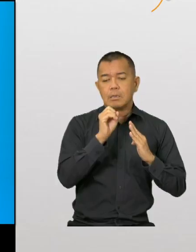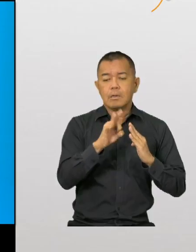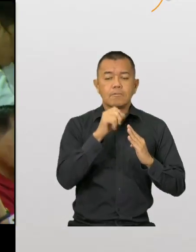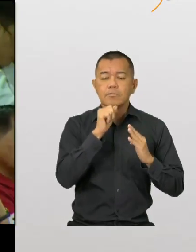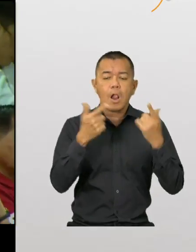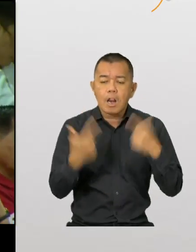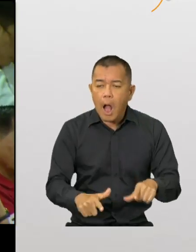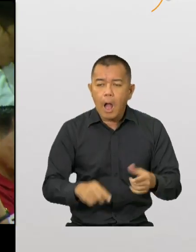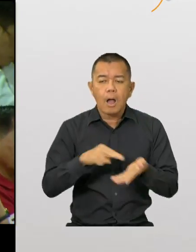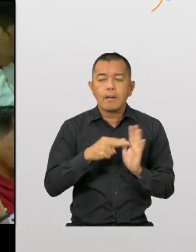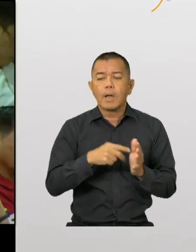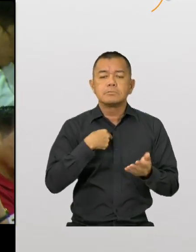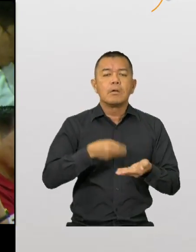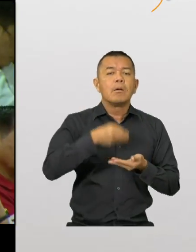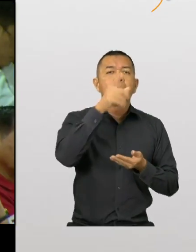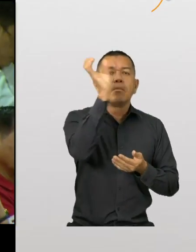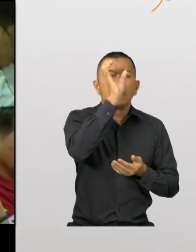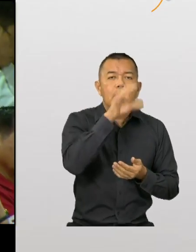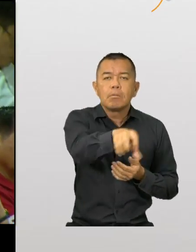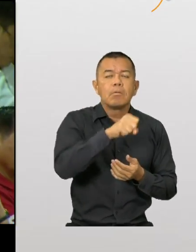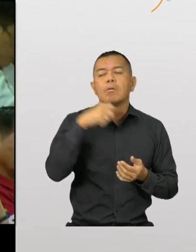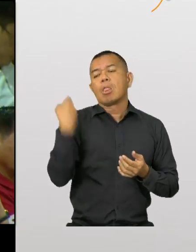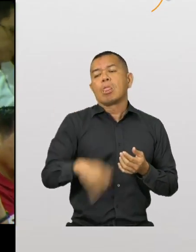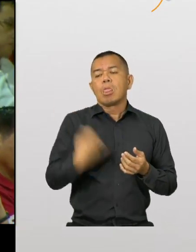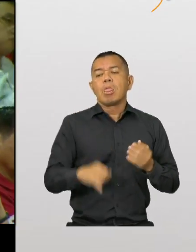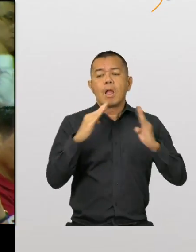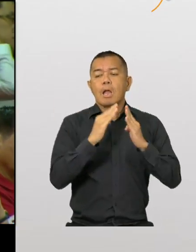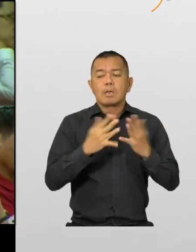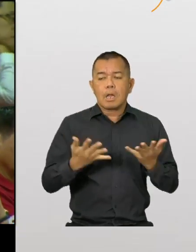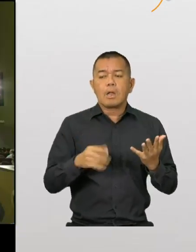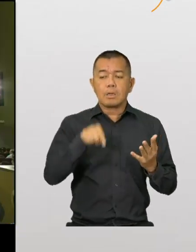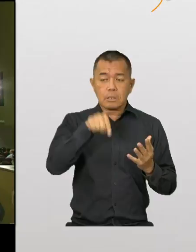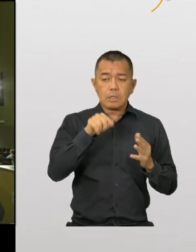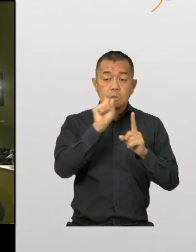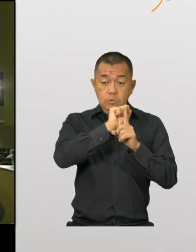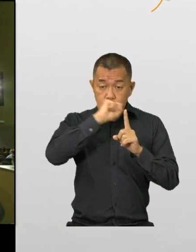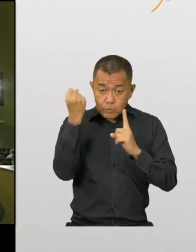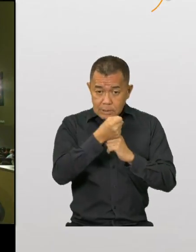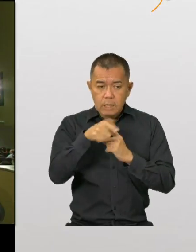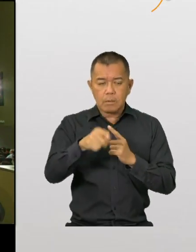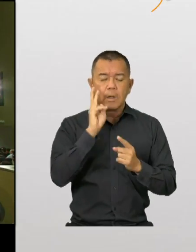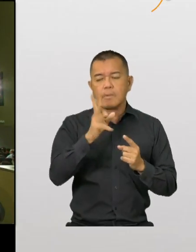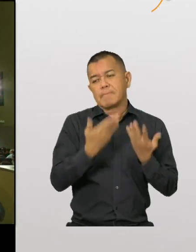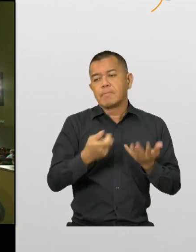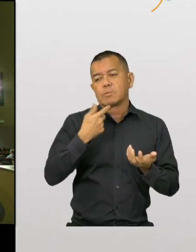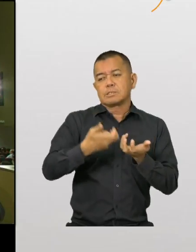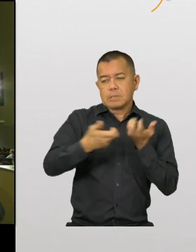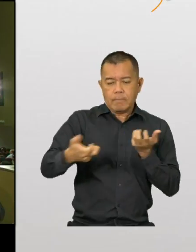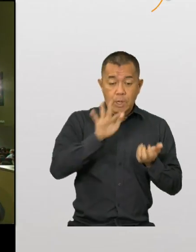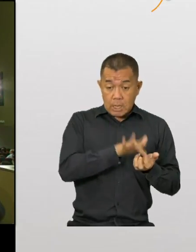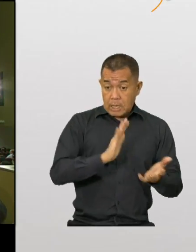nothing. So our society would be split into property owners and those who cannot afford a